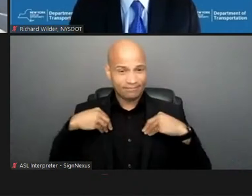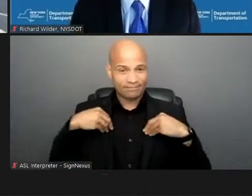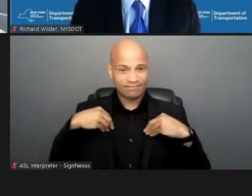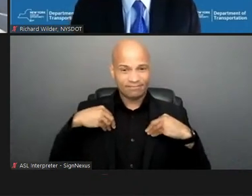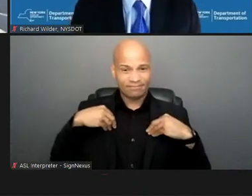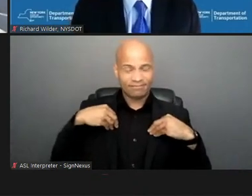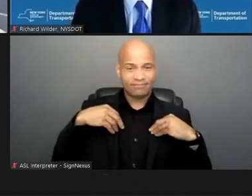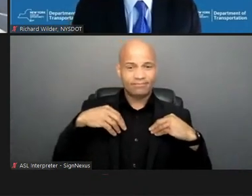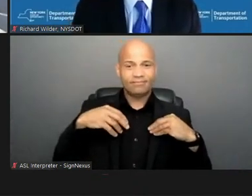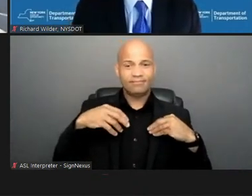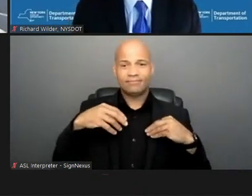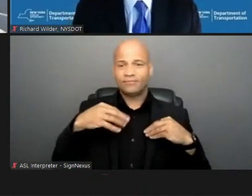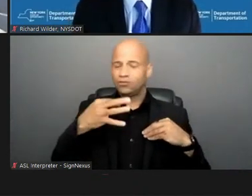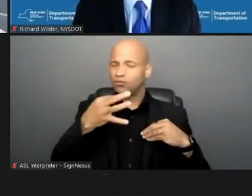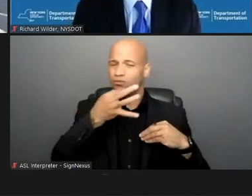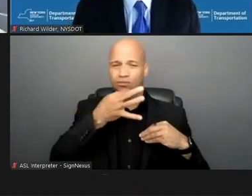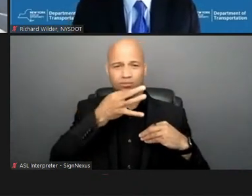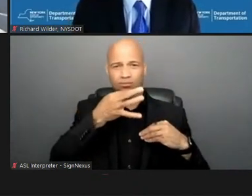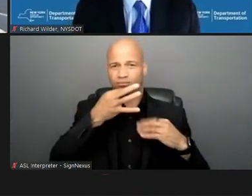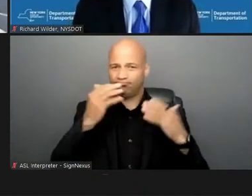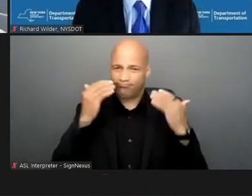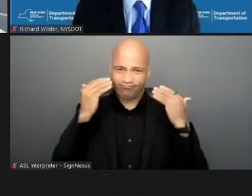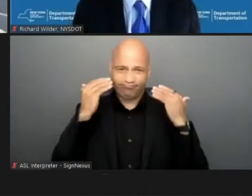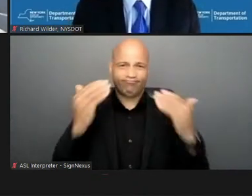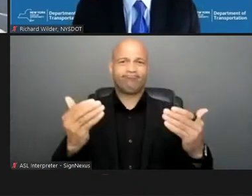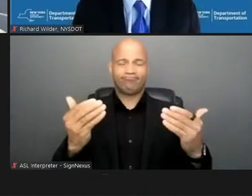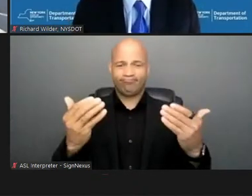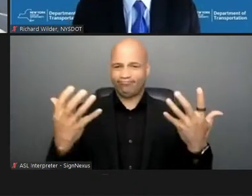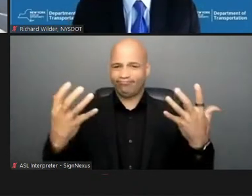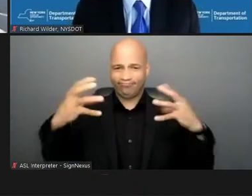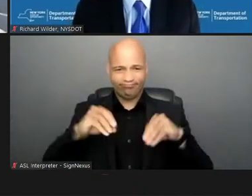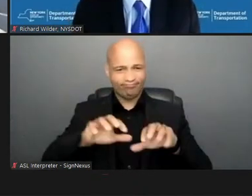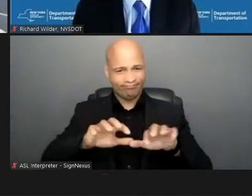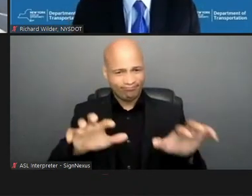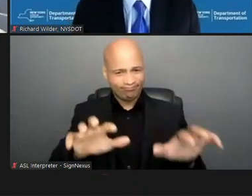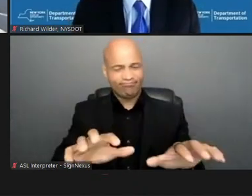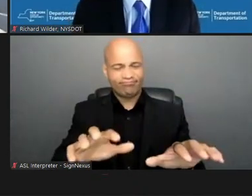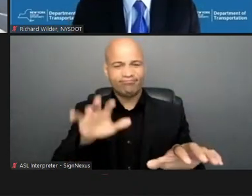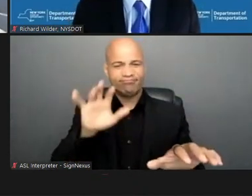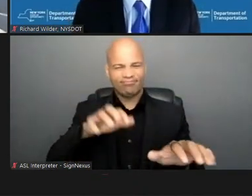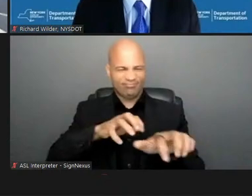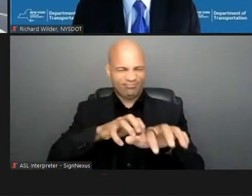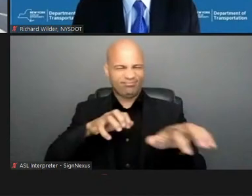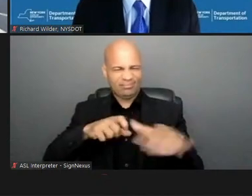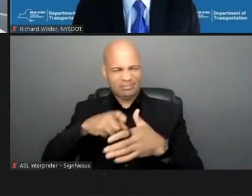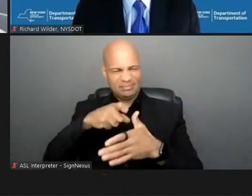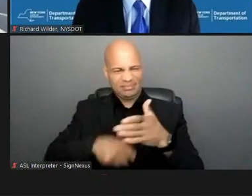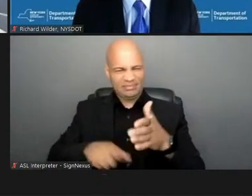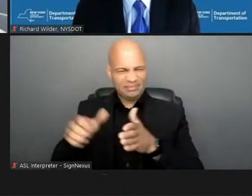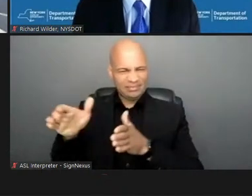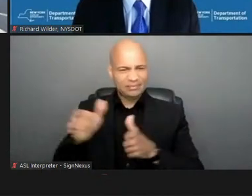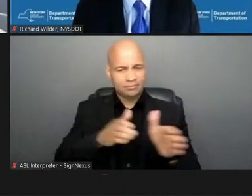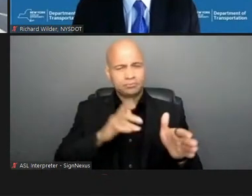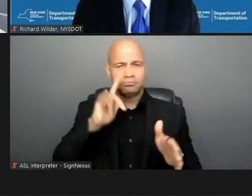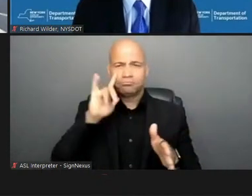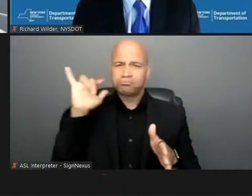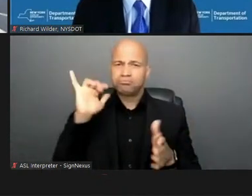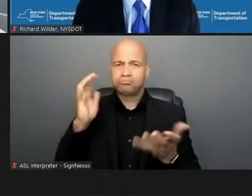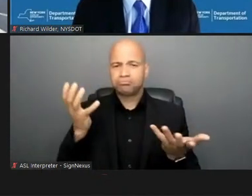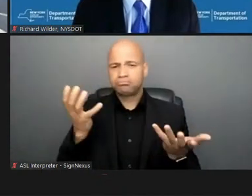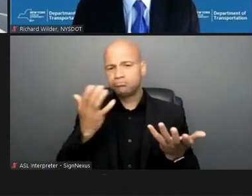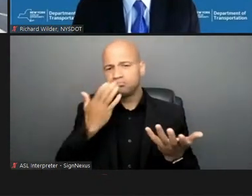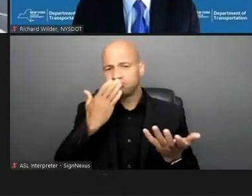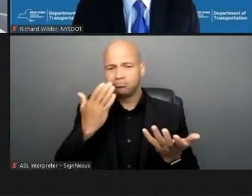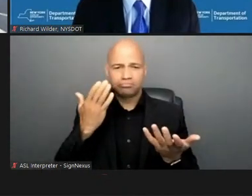ETP as soon as possible this congestion pricing plan looks pretty reasonable to me and certainly as a first